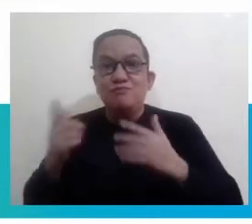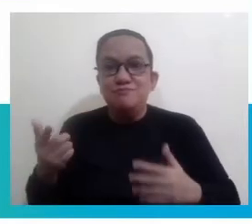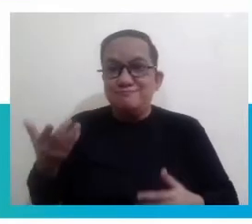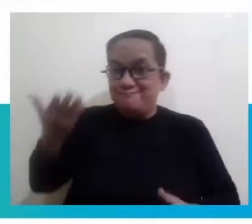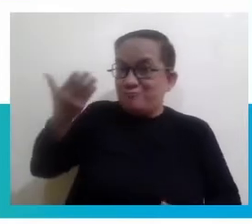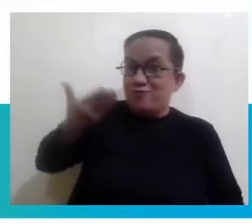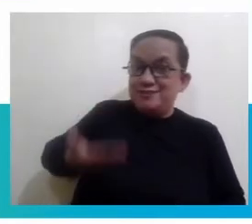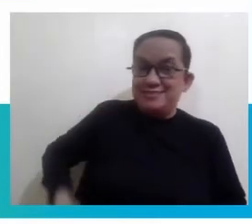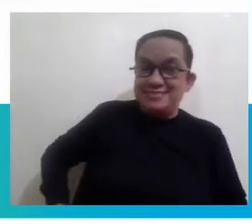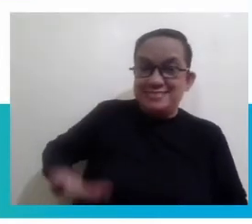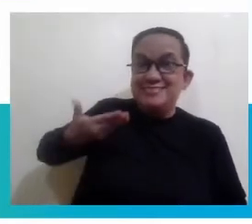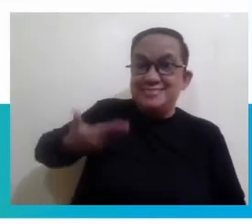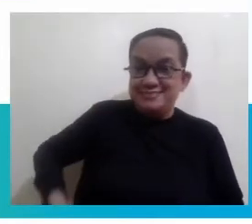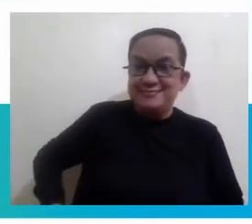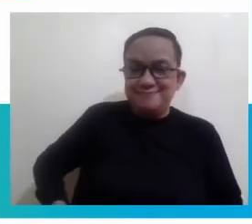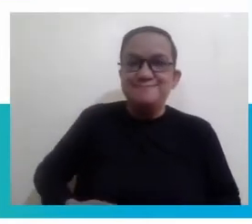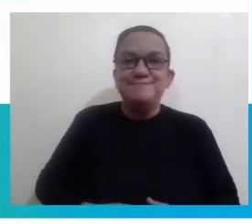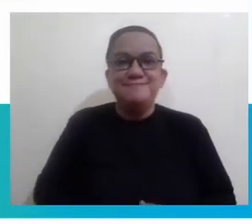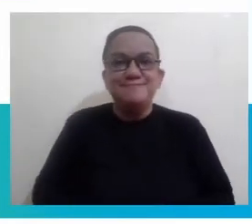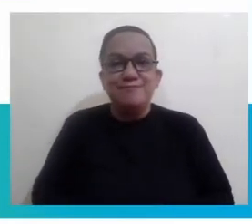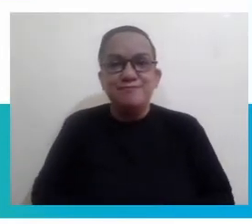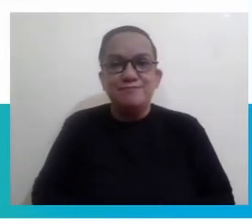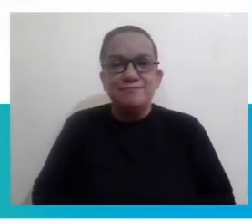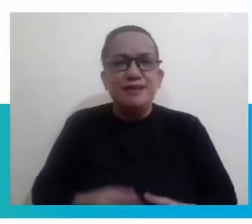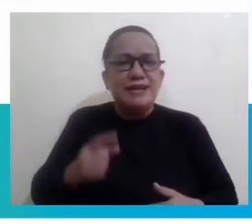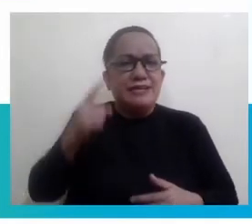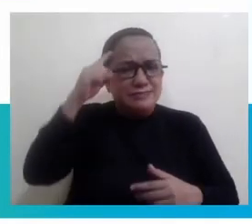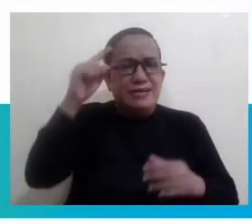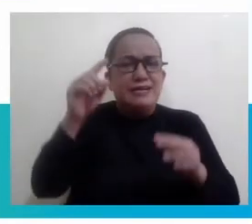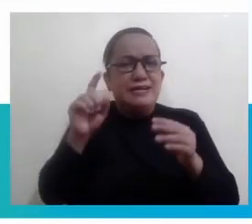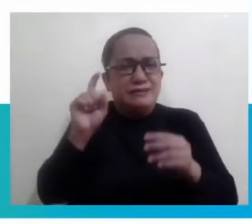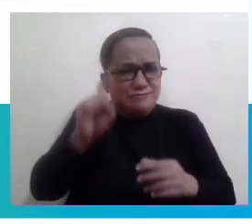And should be integrated as part of the